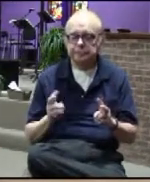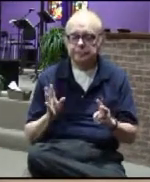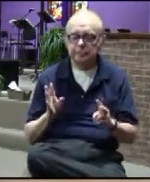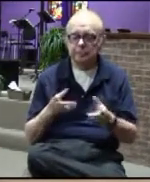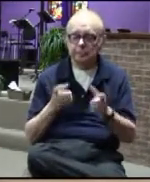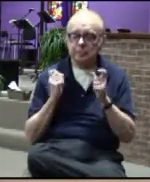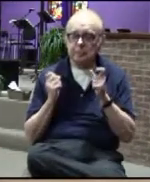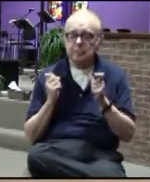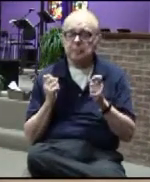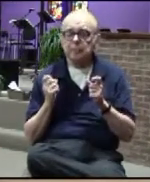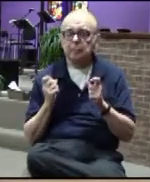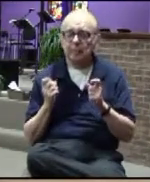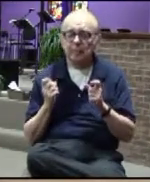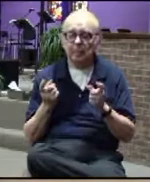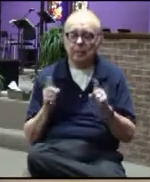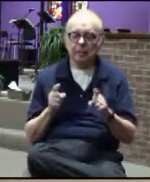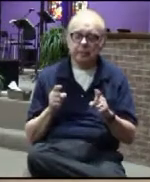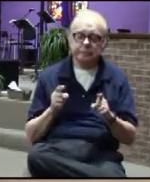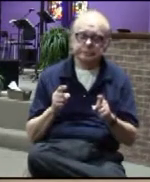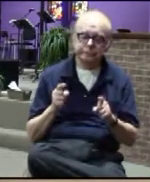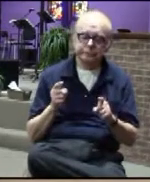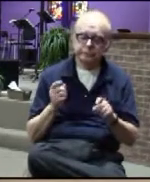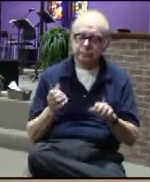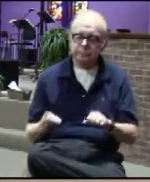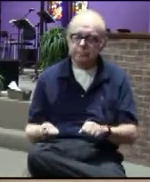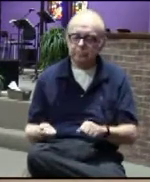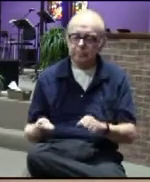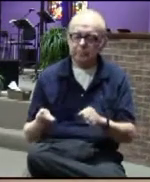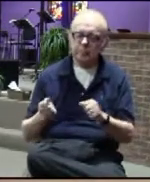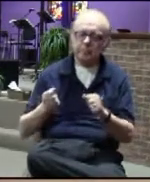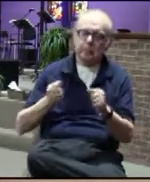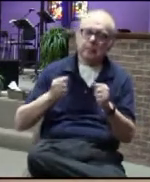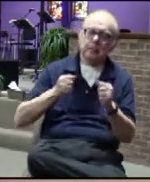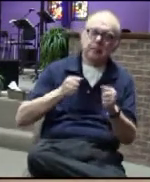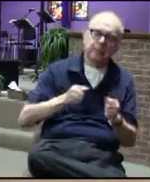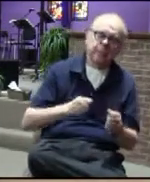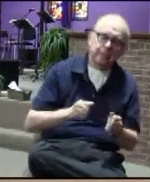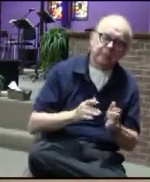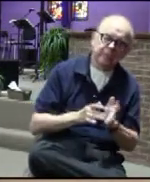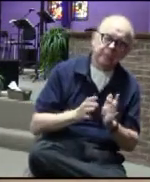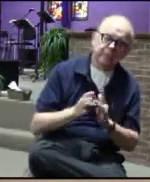immediately when he raised Jesus up out of the water